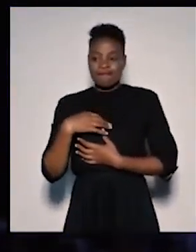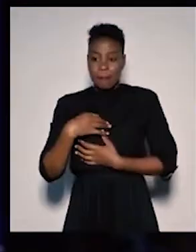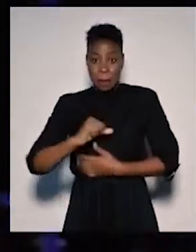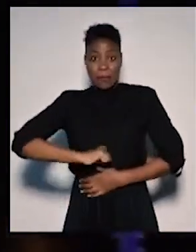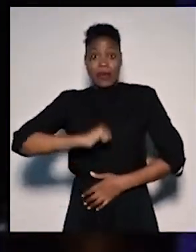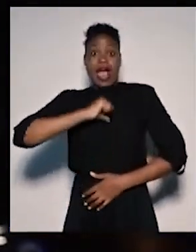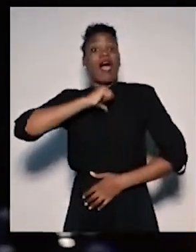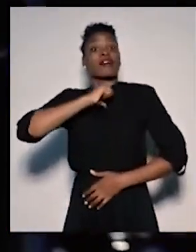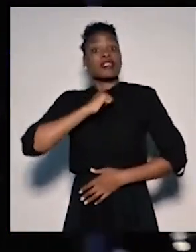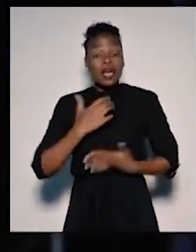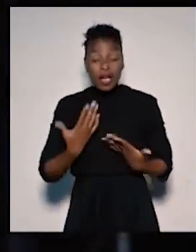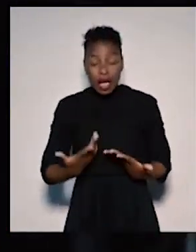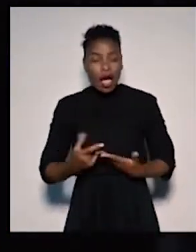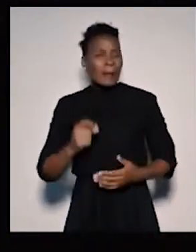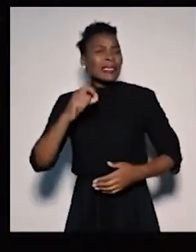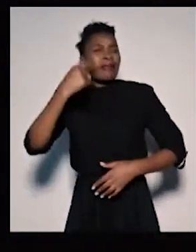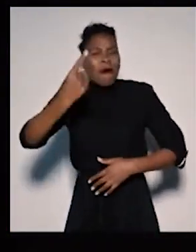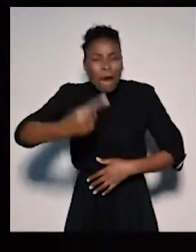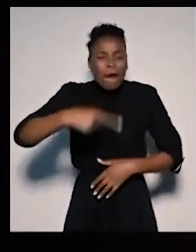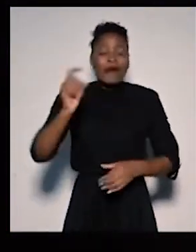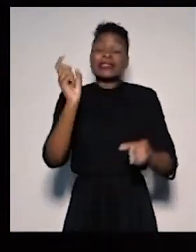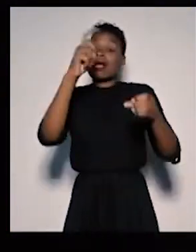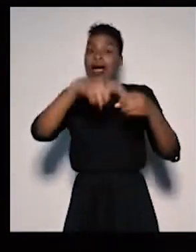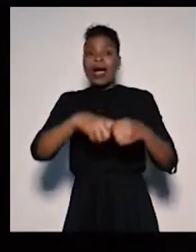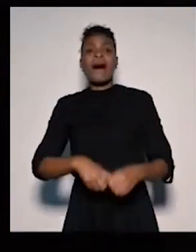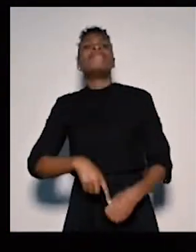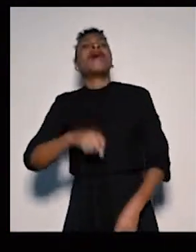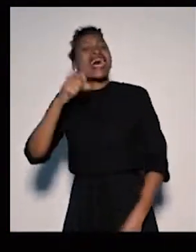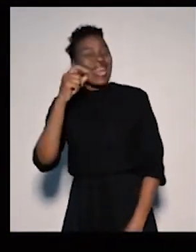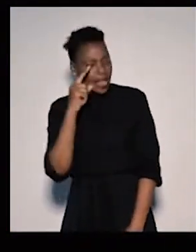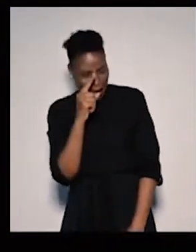name, but you always must qualify. Hora marayena,